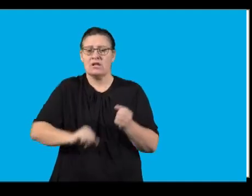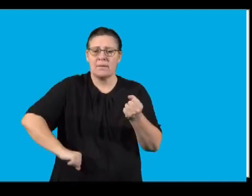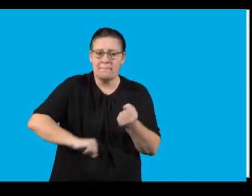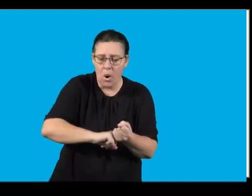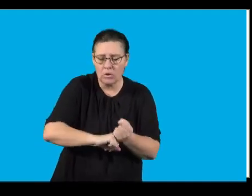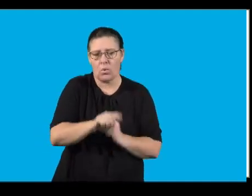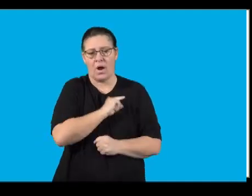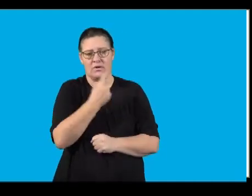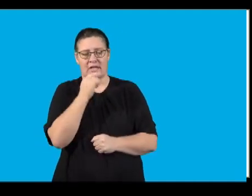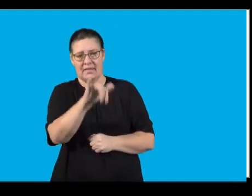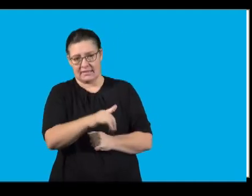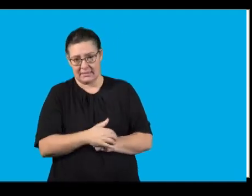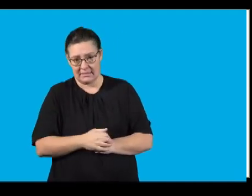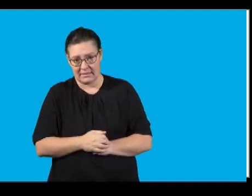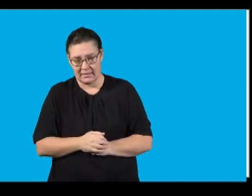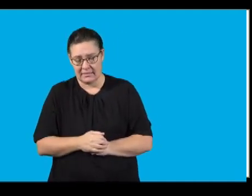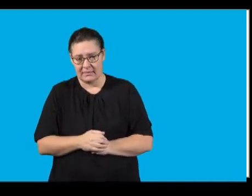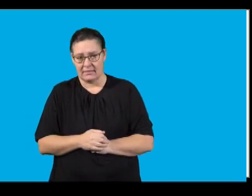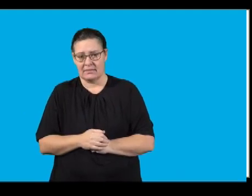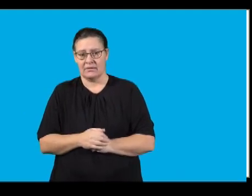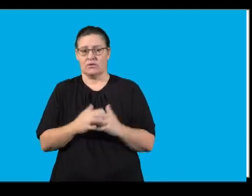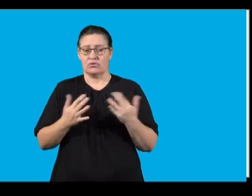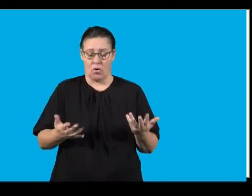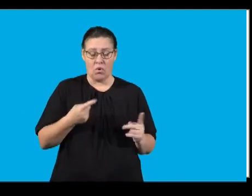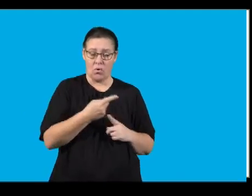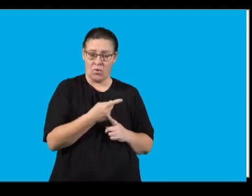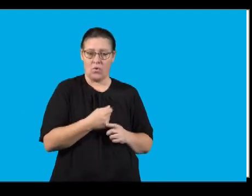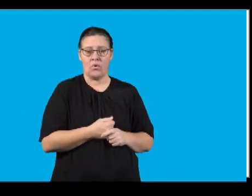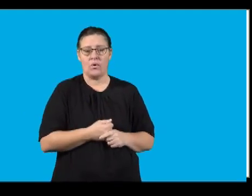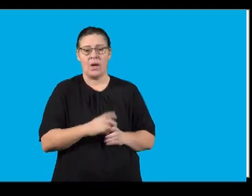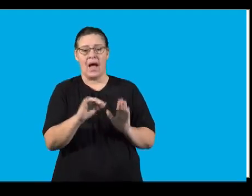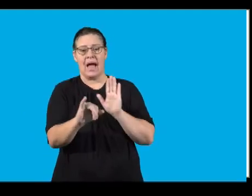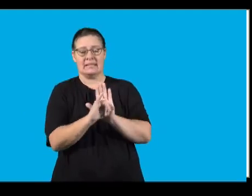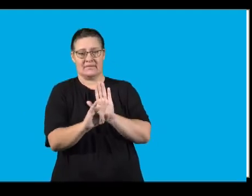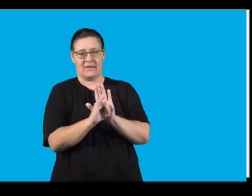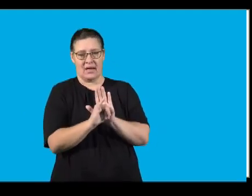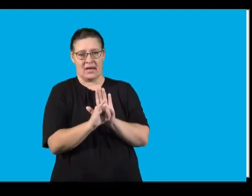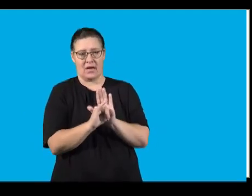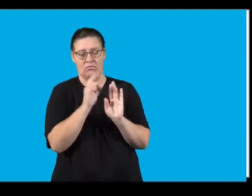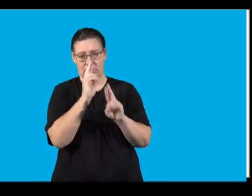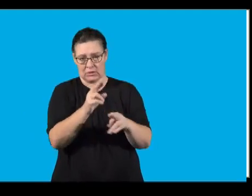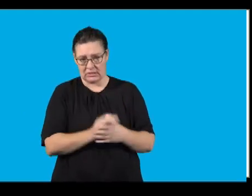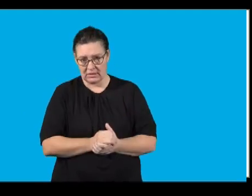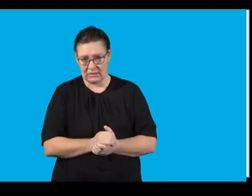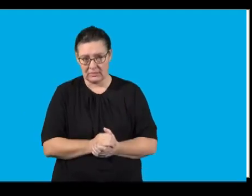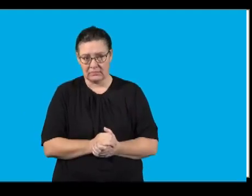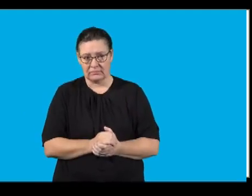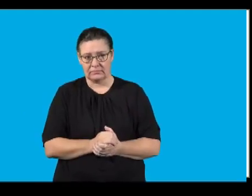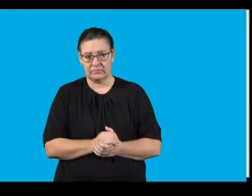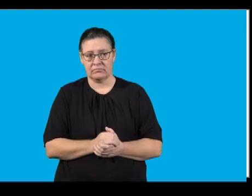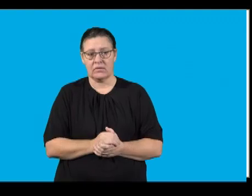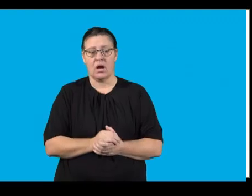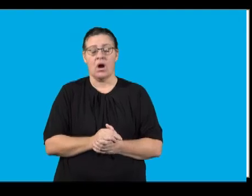substantiating, you supporting why he's saying that. All right. So in this case, let's identify our response. All